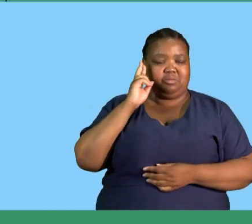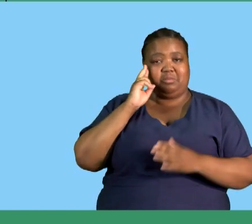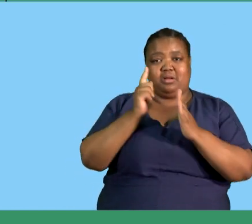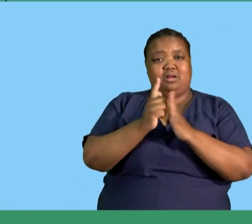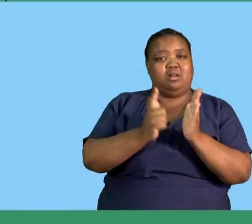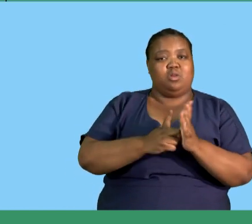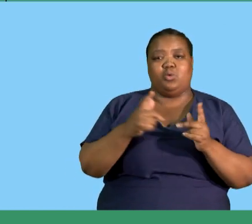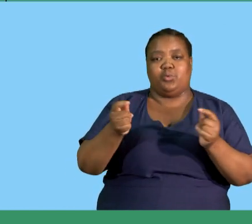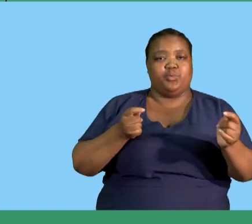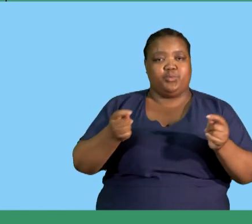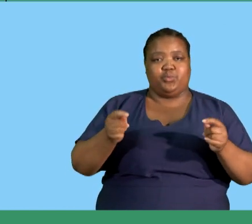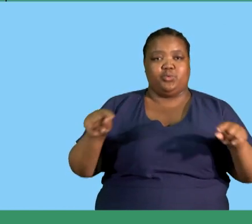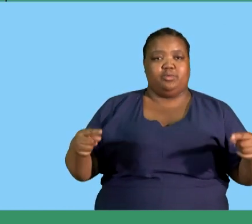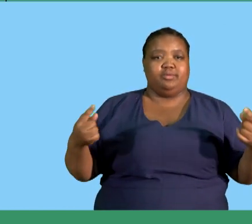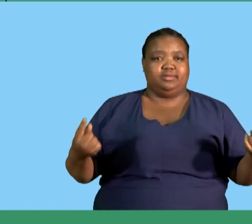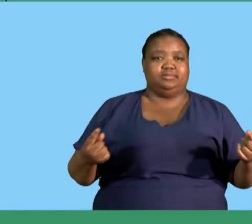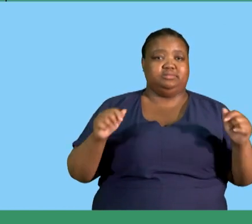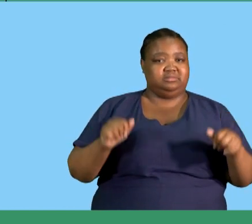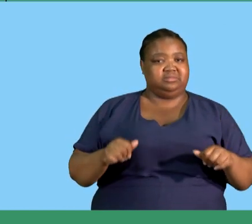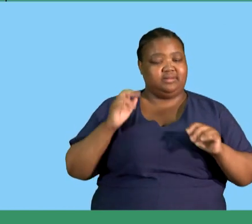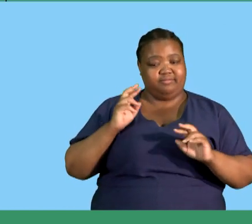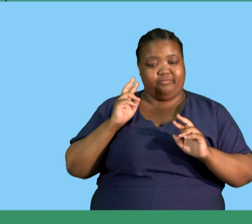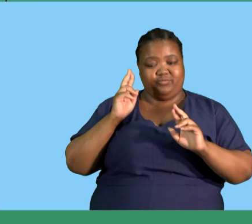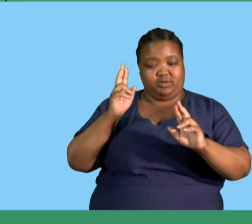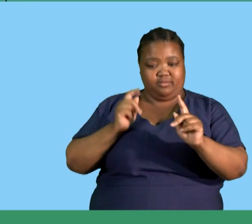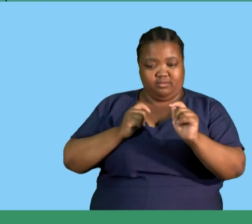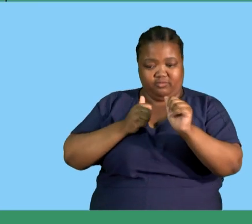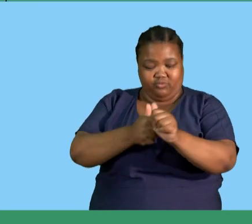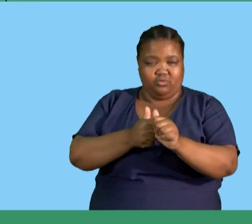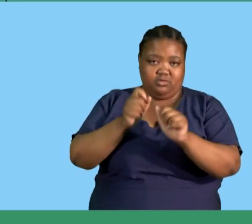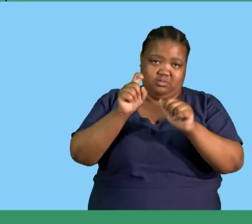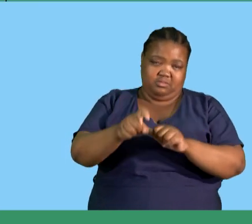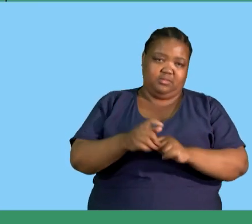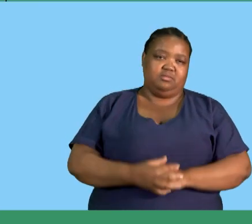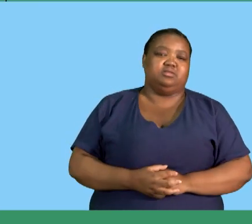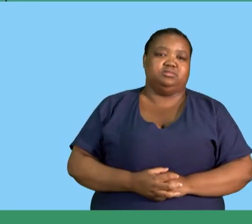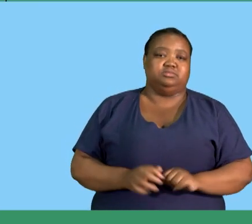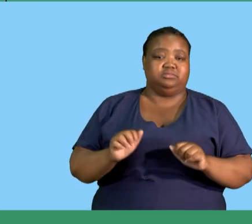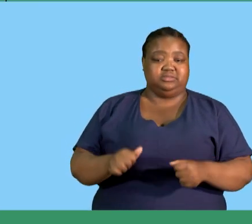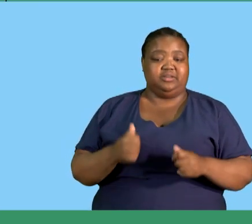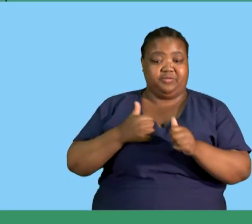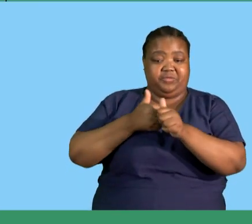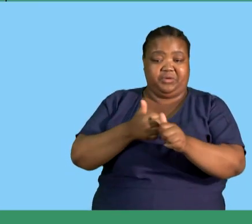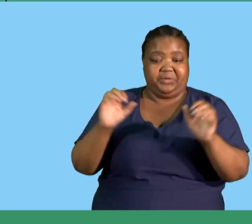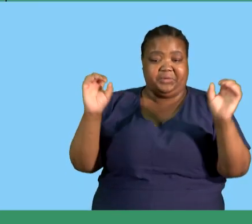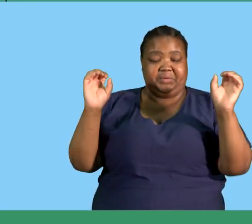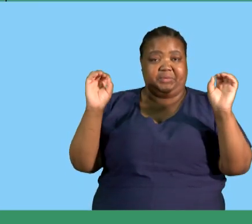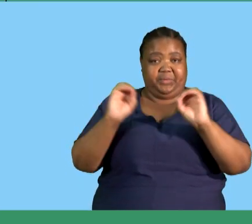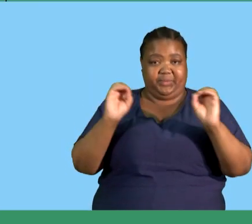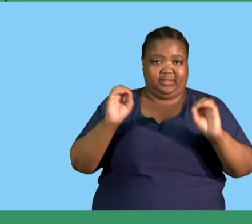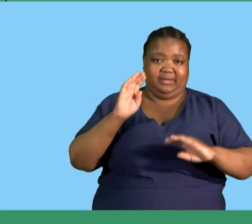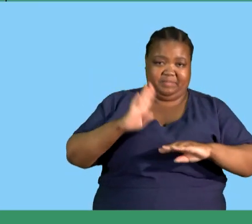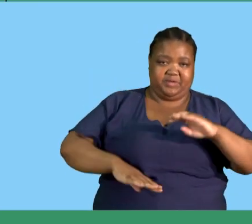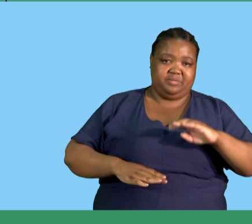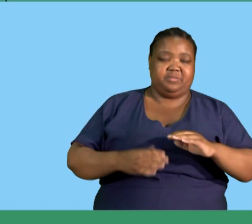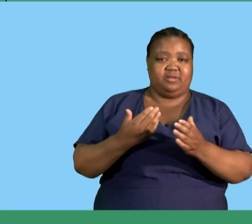Remember, with legislation, we need to do what? We need to comply, because if we don't comply, obviously there are penalties. So certain acts